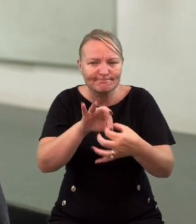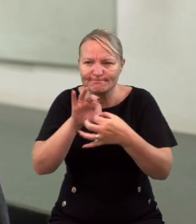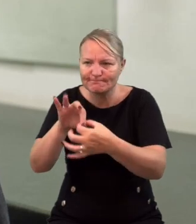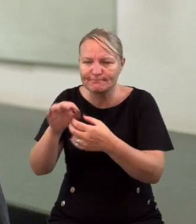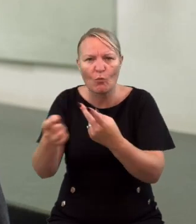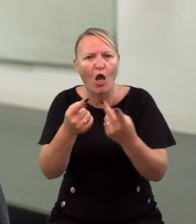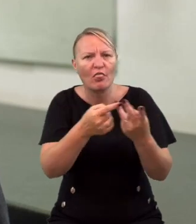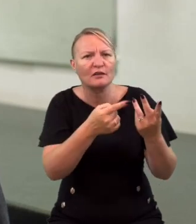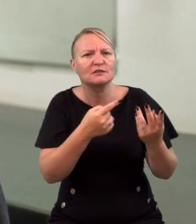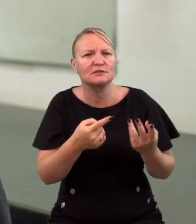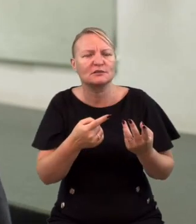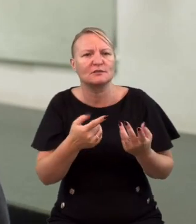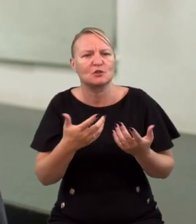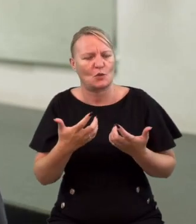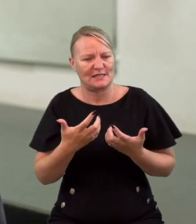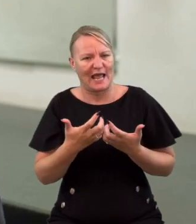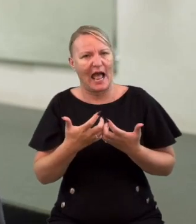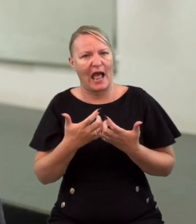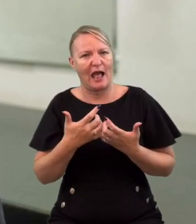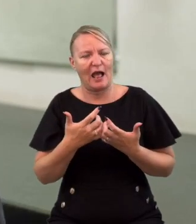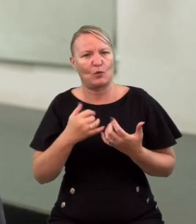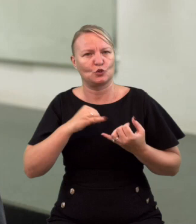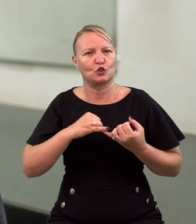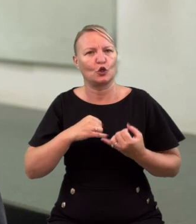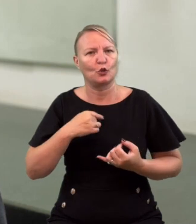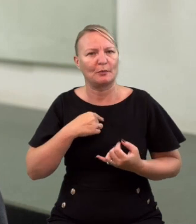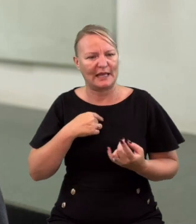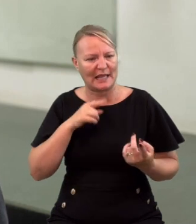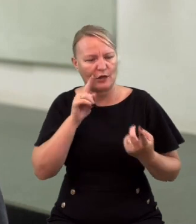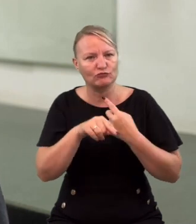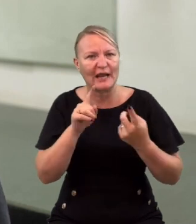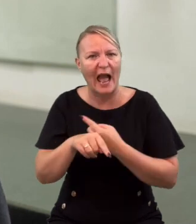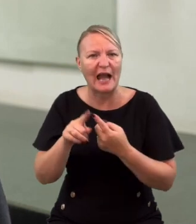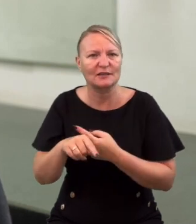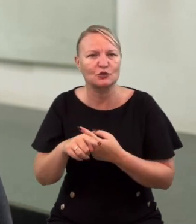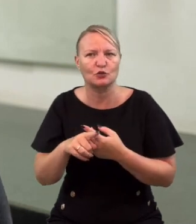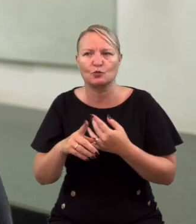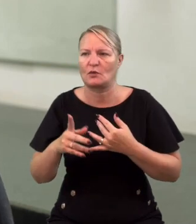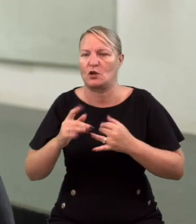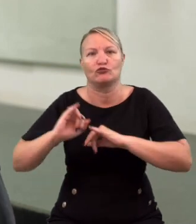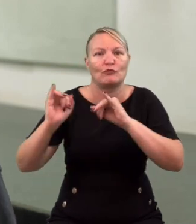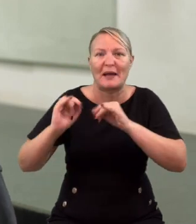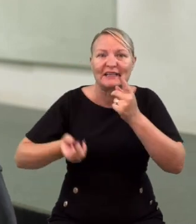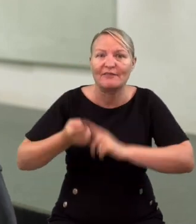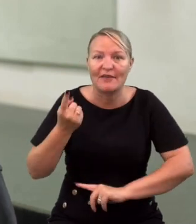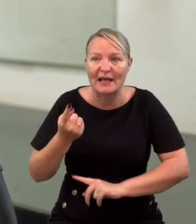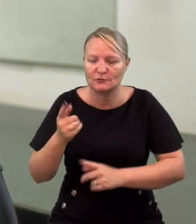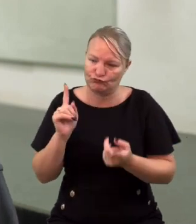and it's how he reacts to certain traumatic events, and also